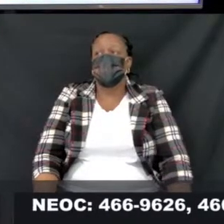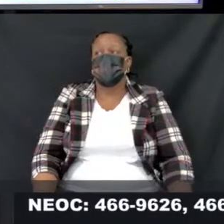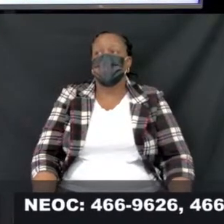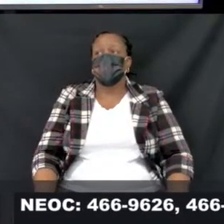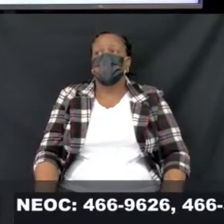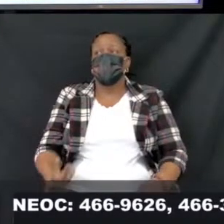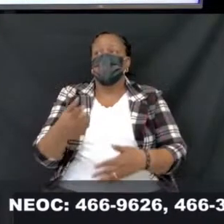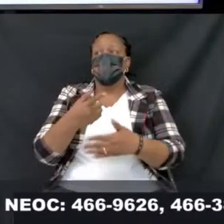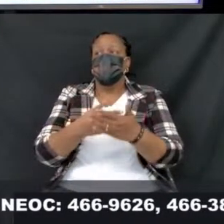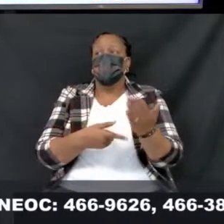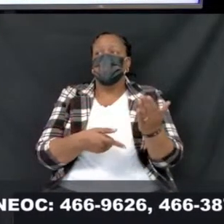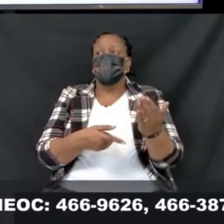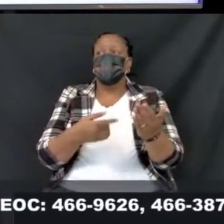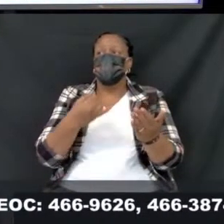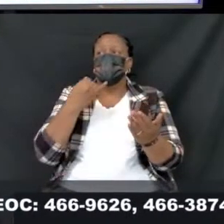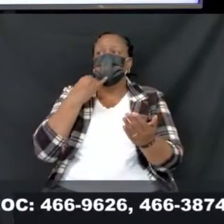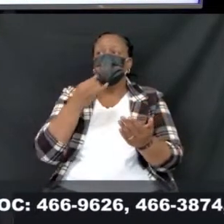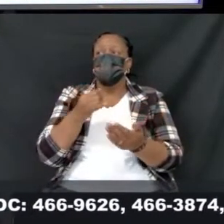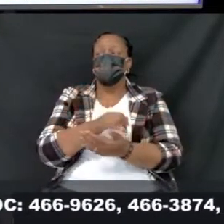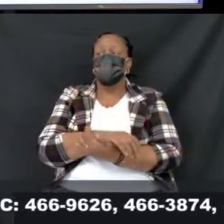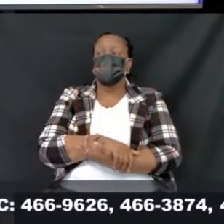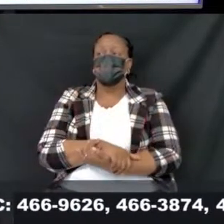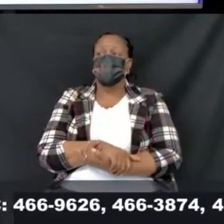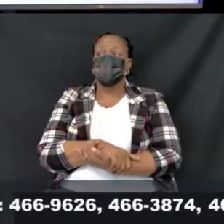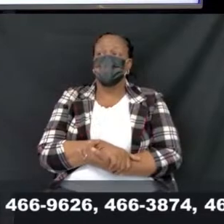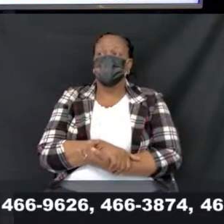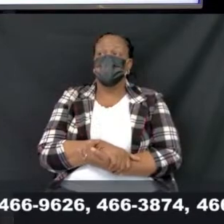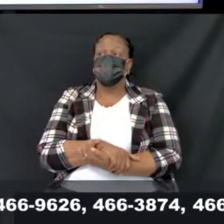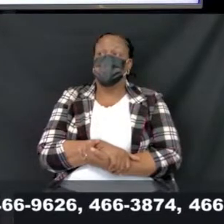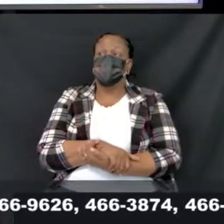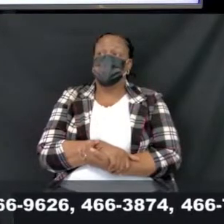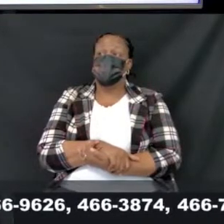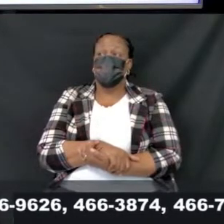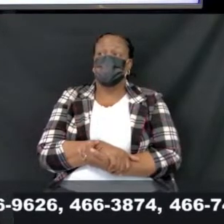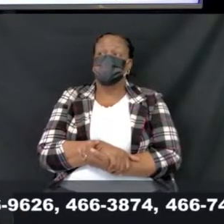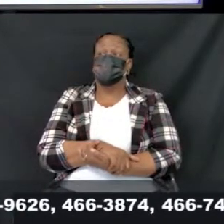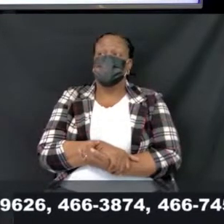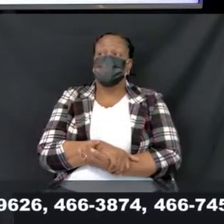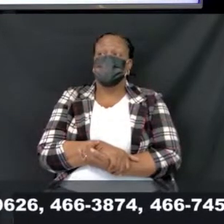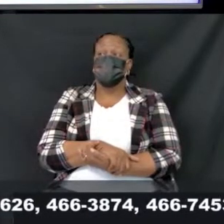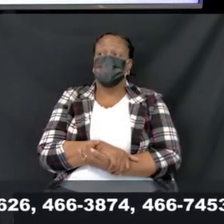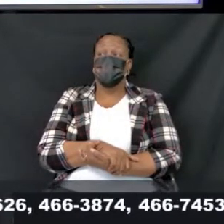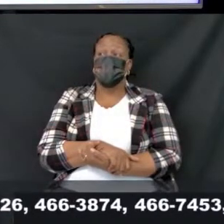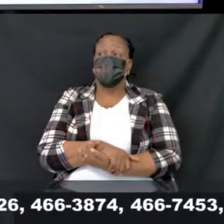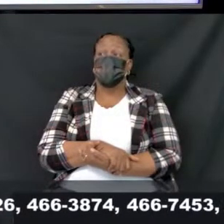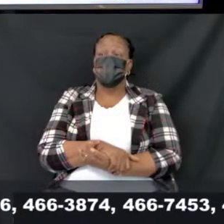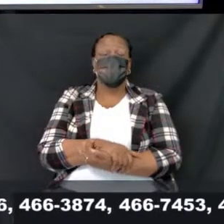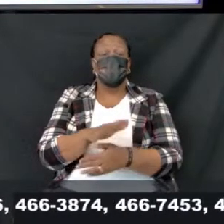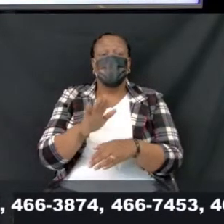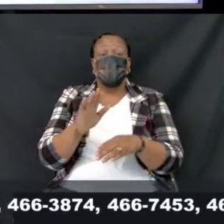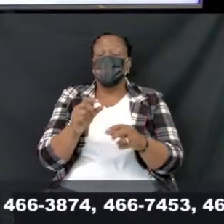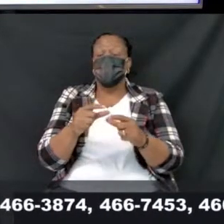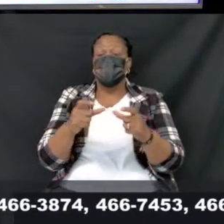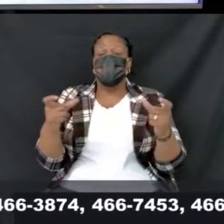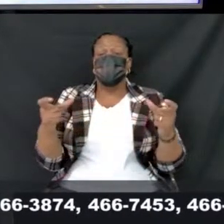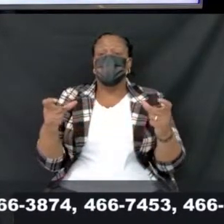pityriasis rosea? What are its symptoms? What